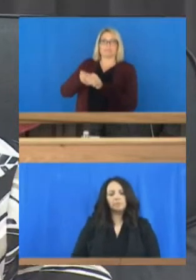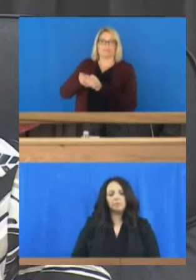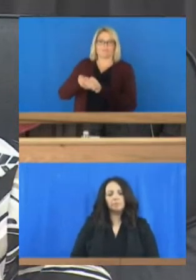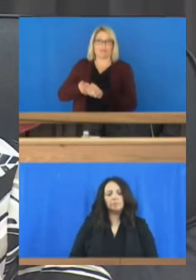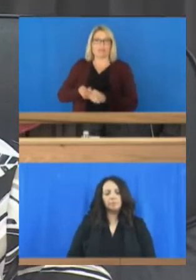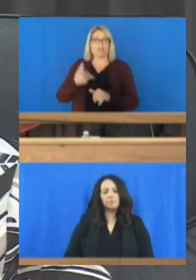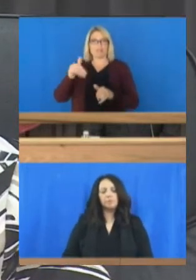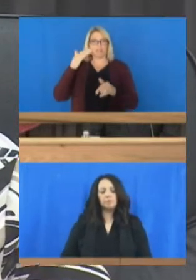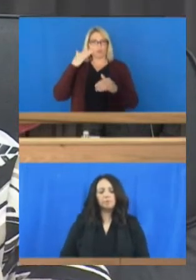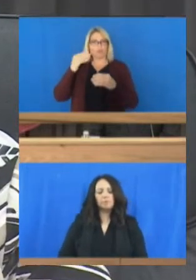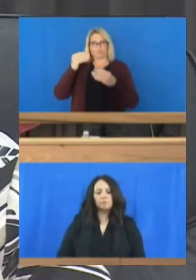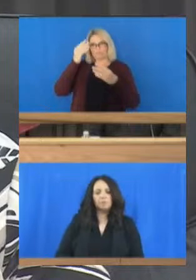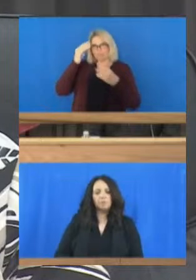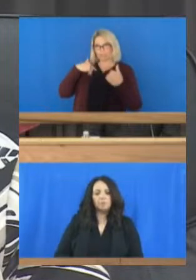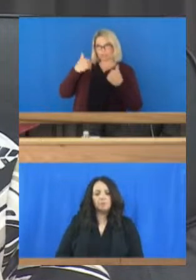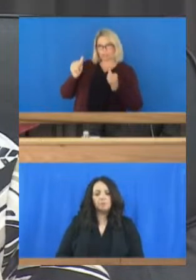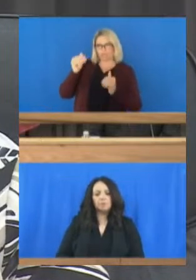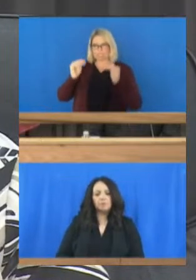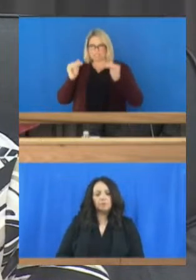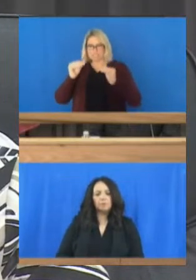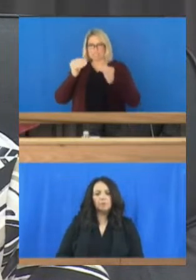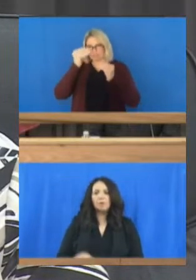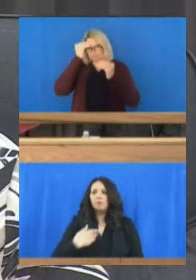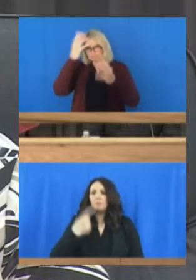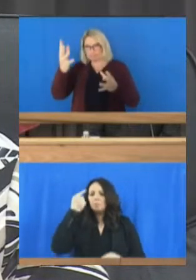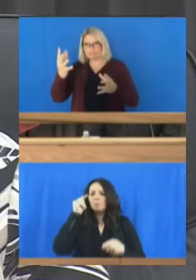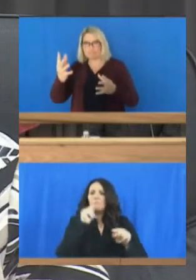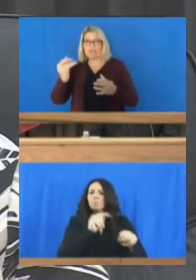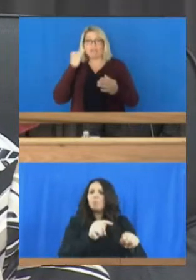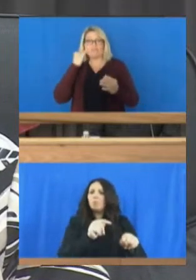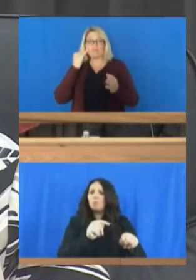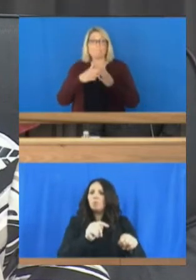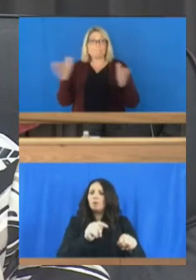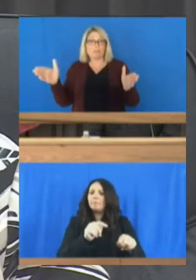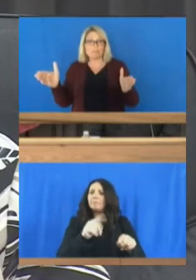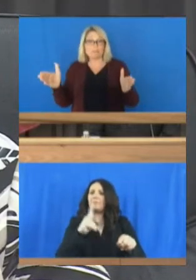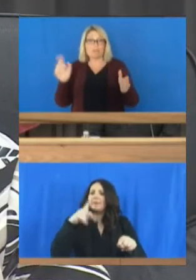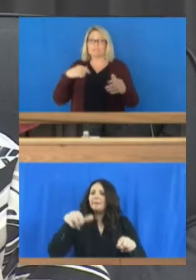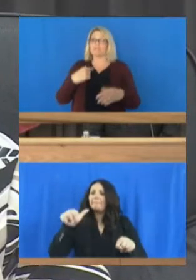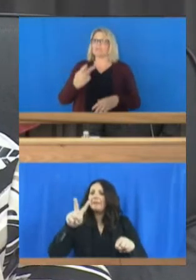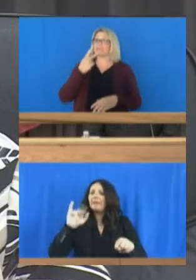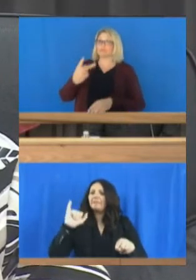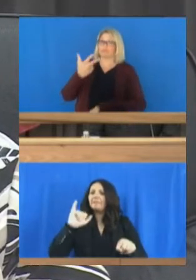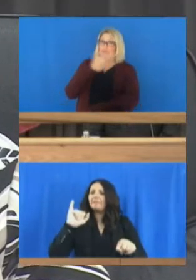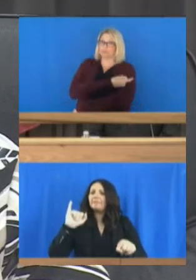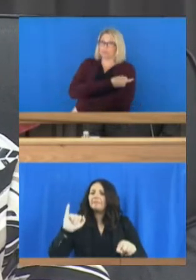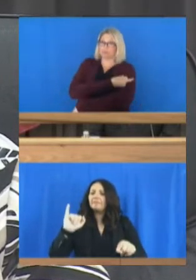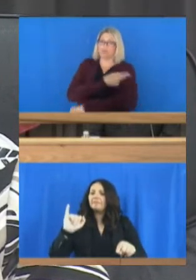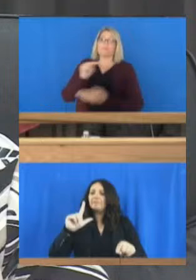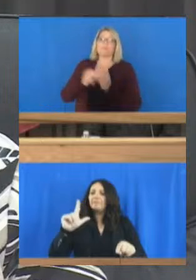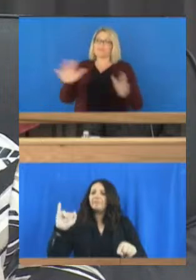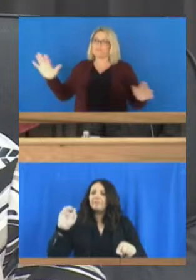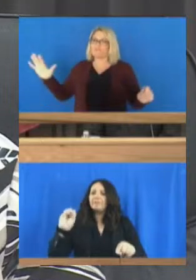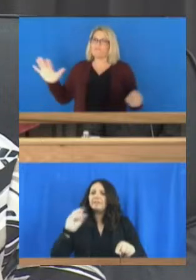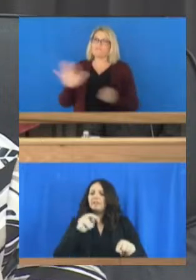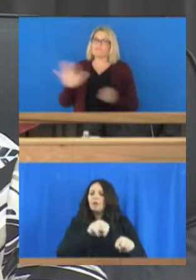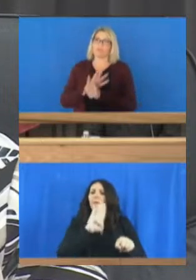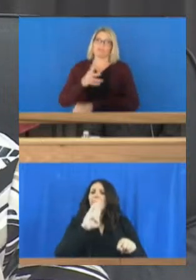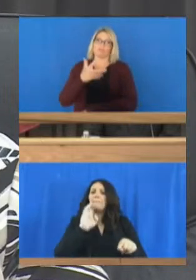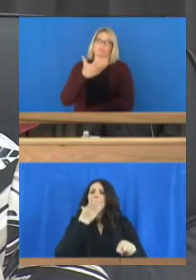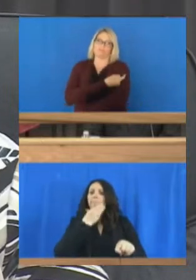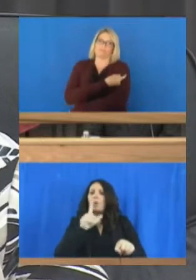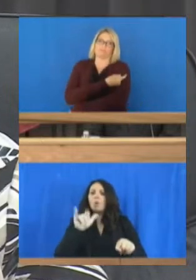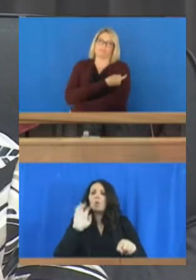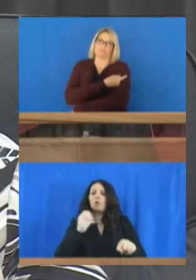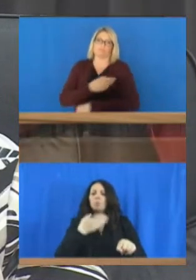time has taken place, et cetera. And what we do know, there is data right now from other jurisdictions